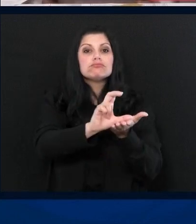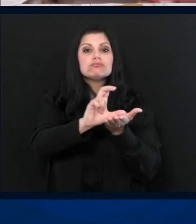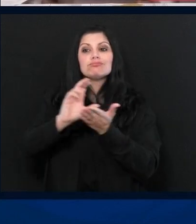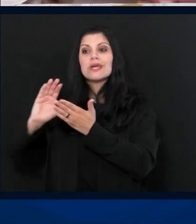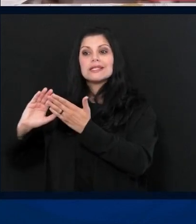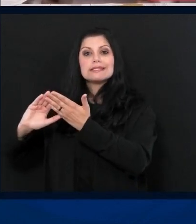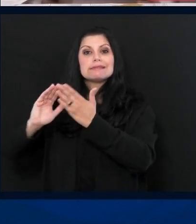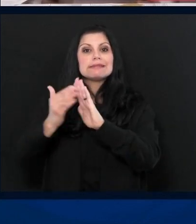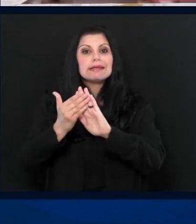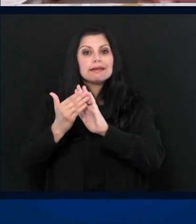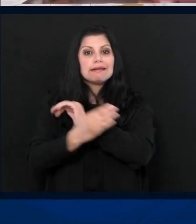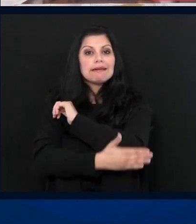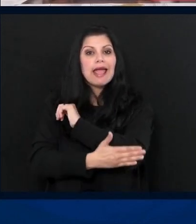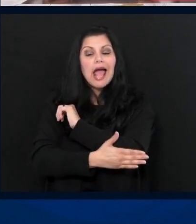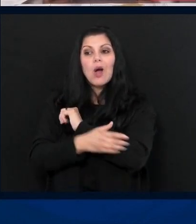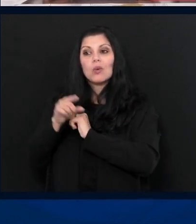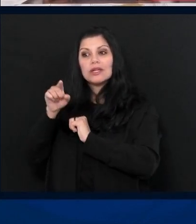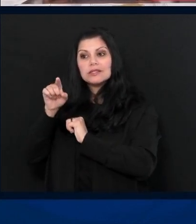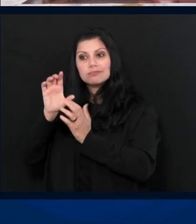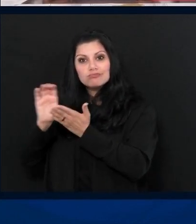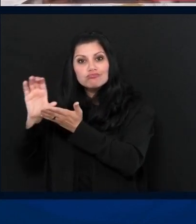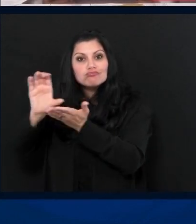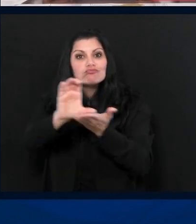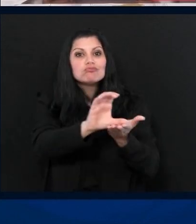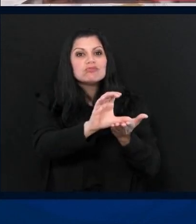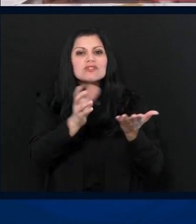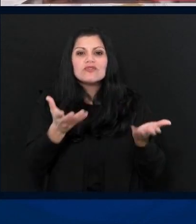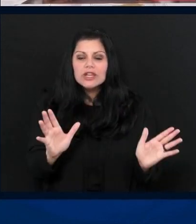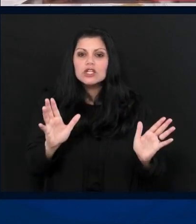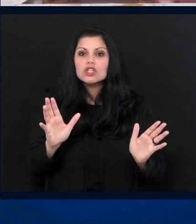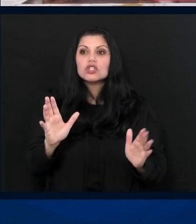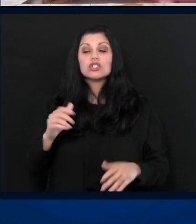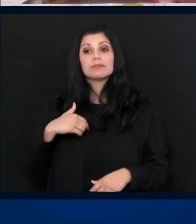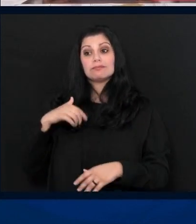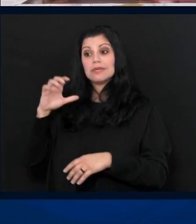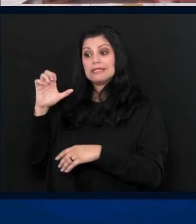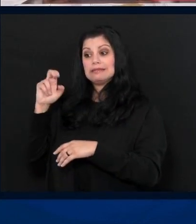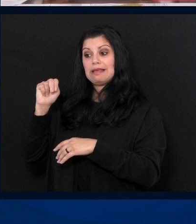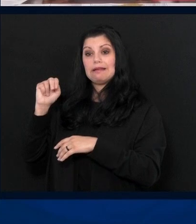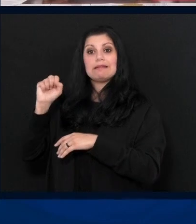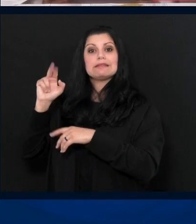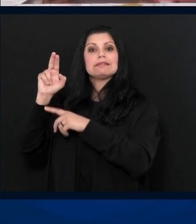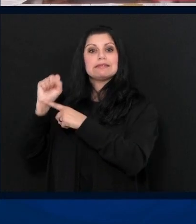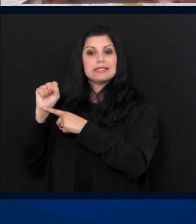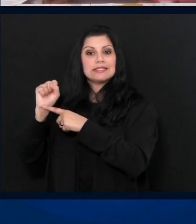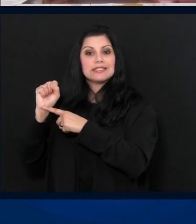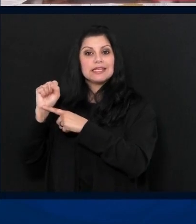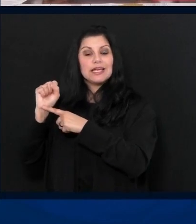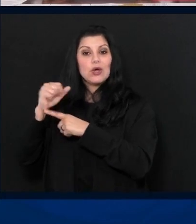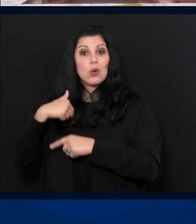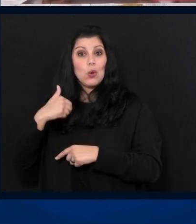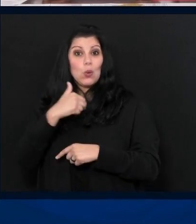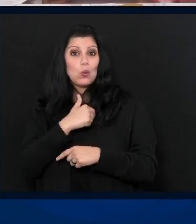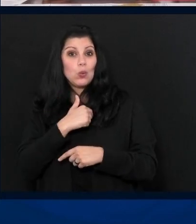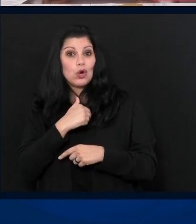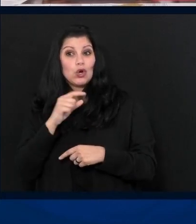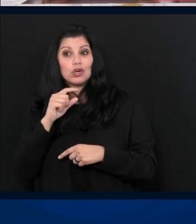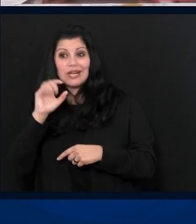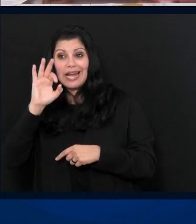ask them to continue to apply. You know, from the census standpoint, we're tied for first in the country